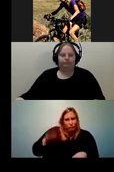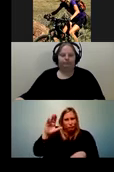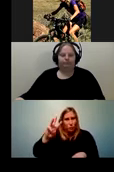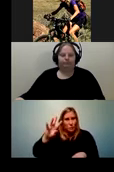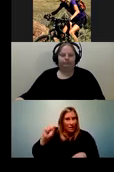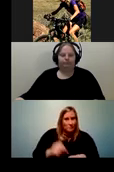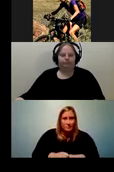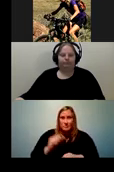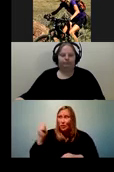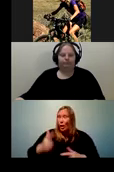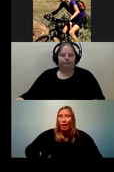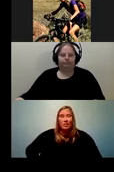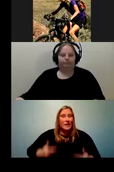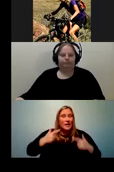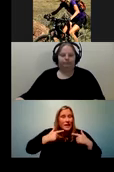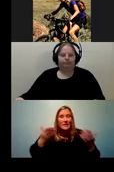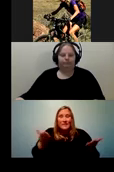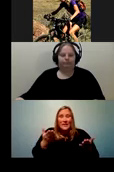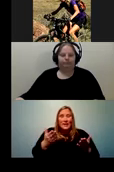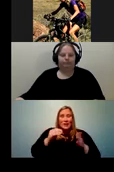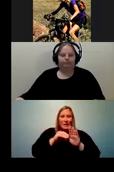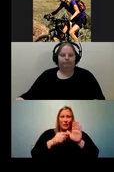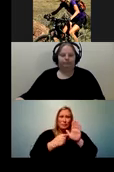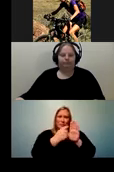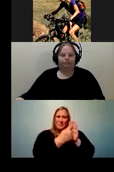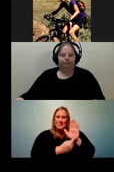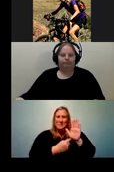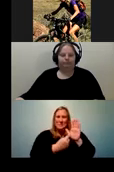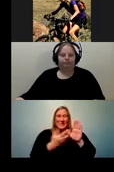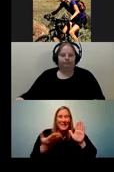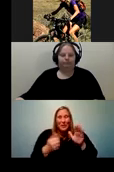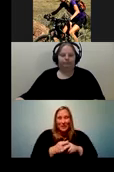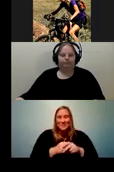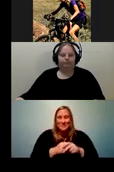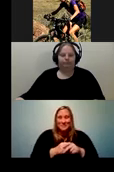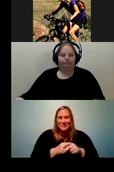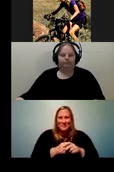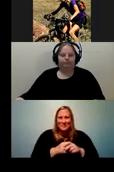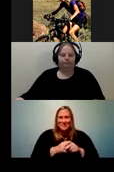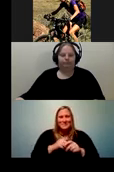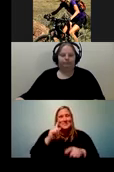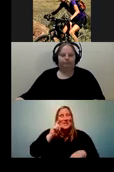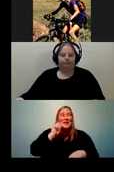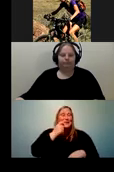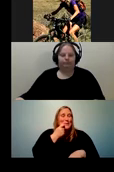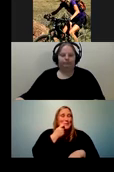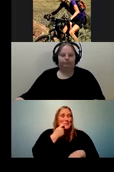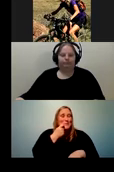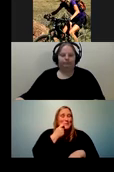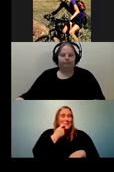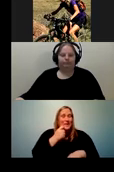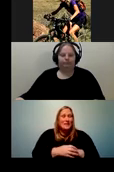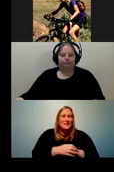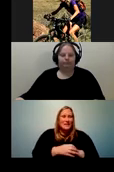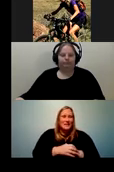We all live in the mitten, right? I think it's a pretty cool thing. All